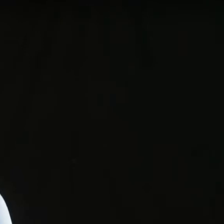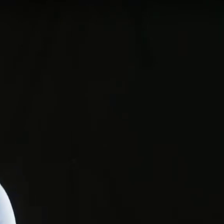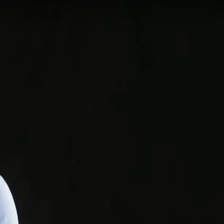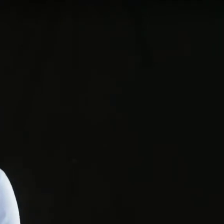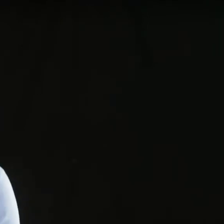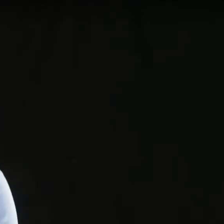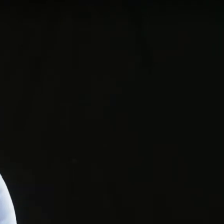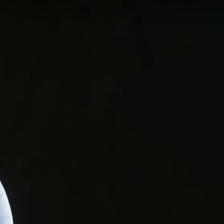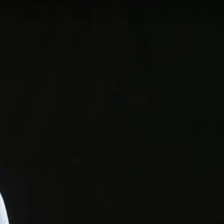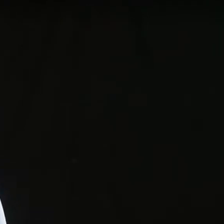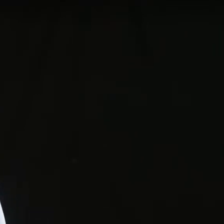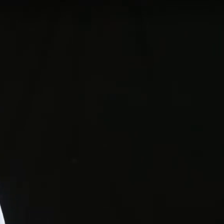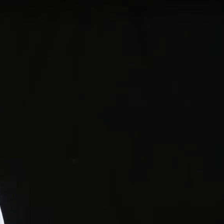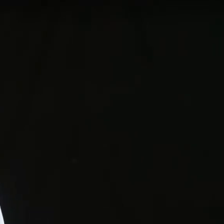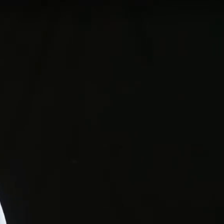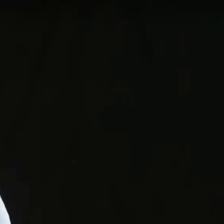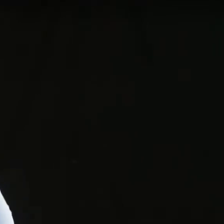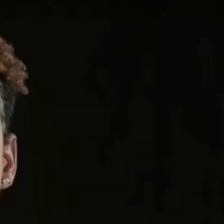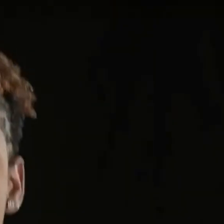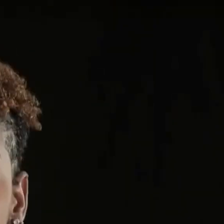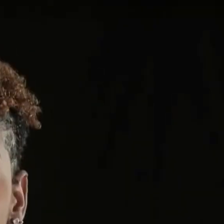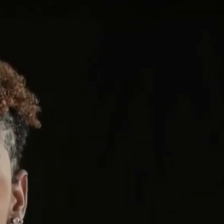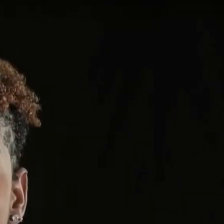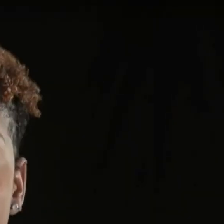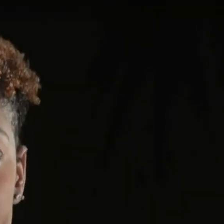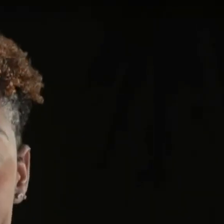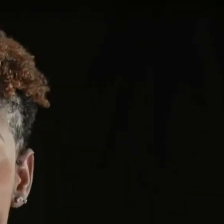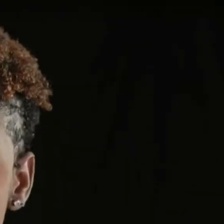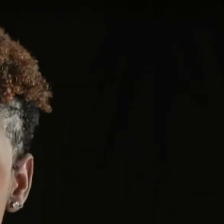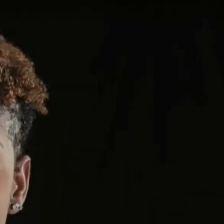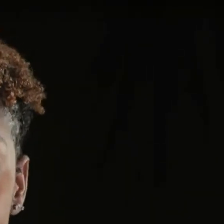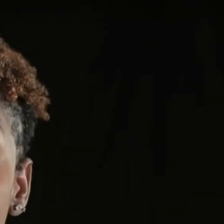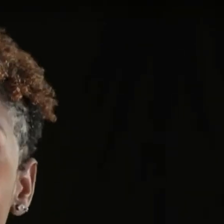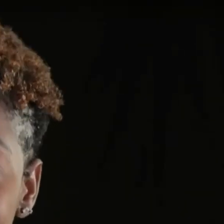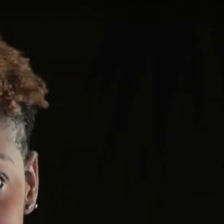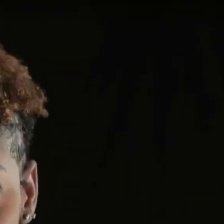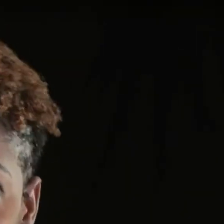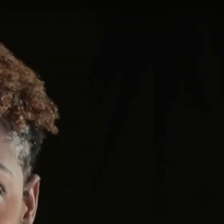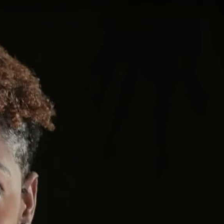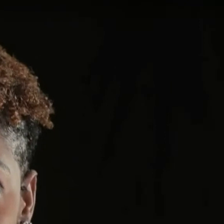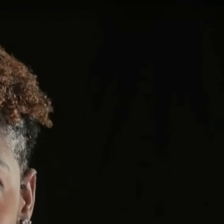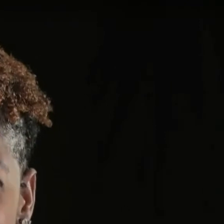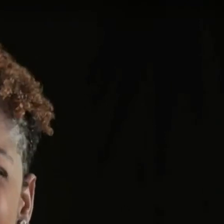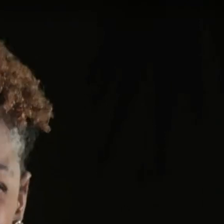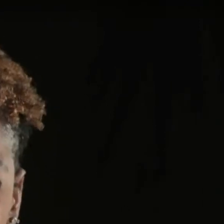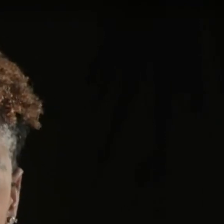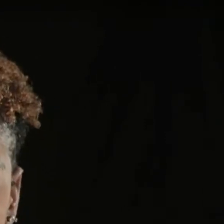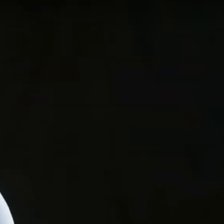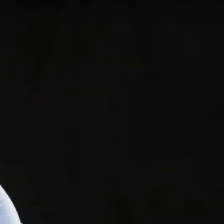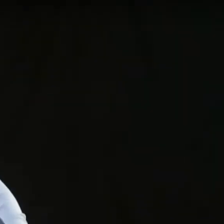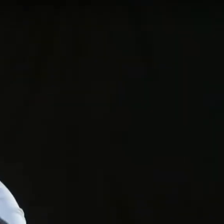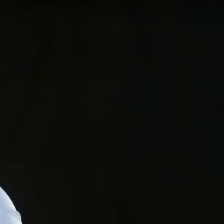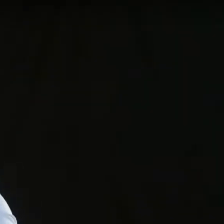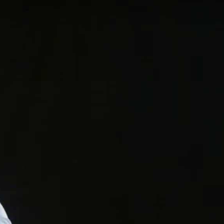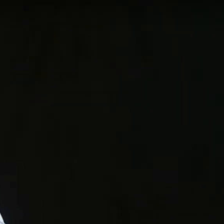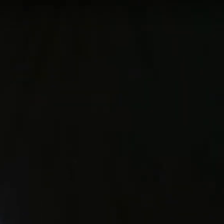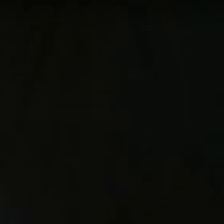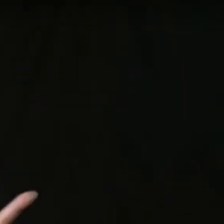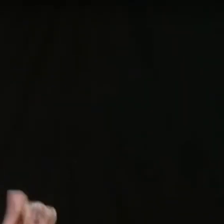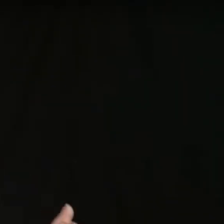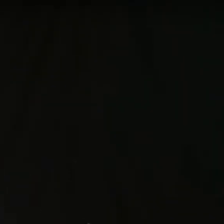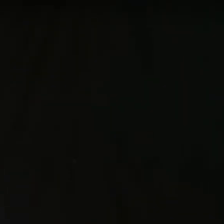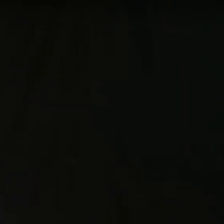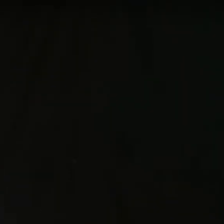we. Wear your mask, wash or sanitize your hands pan a regular, and yeah, keep